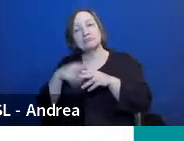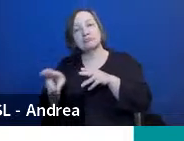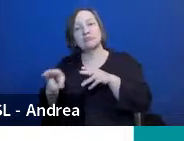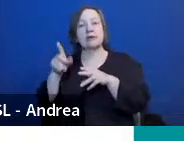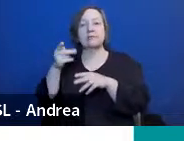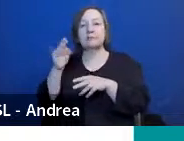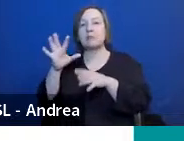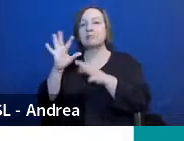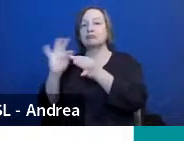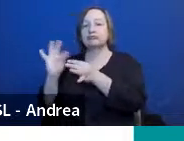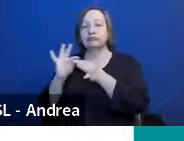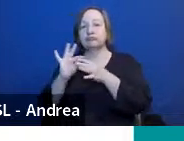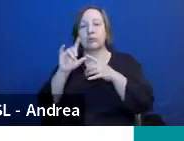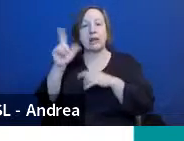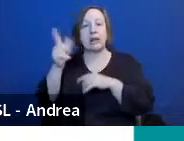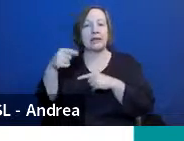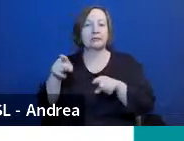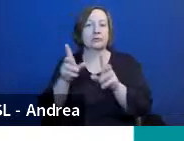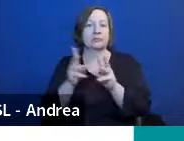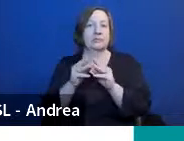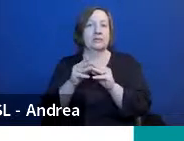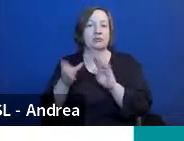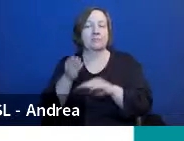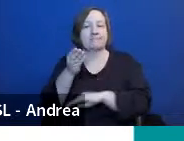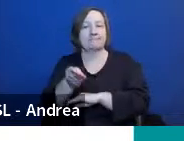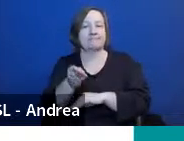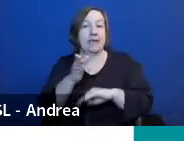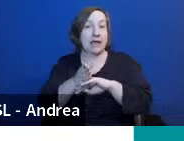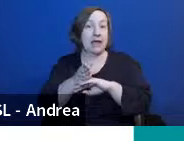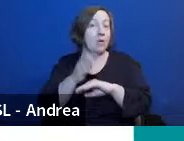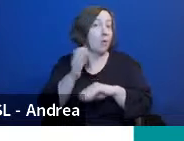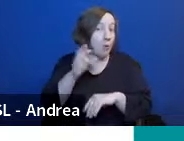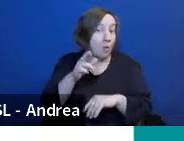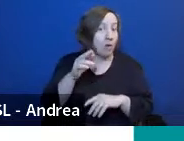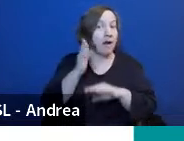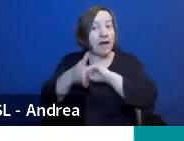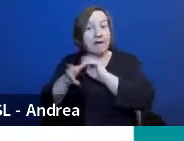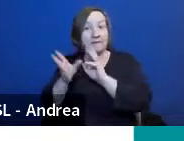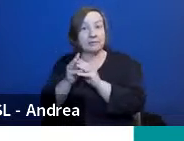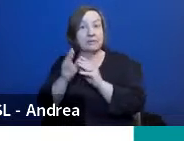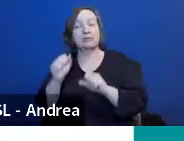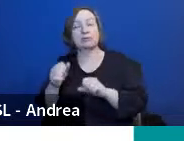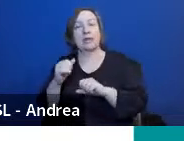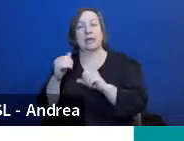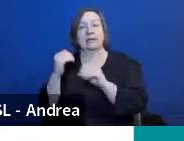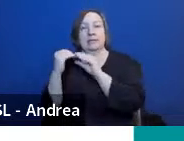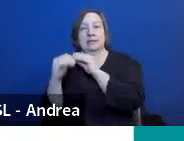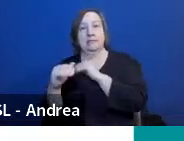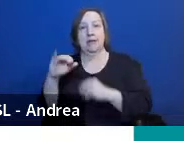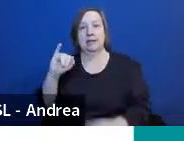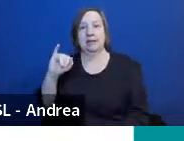meeting. To submit input after the meeting, email comments to